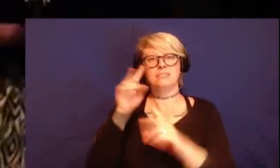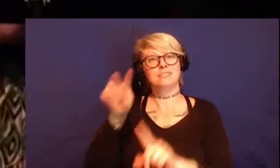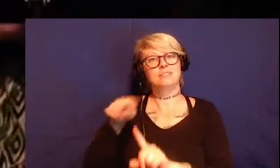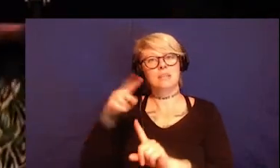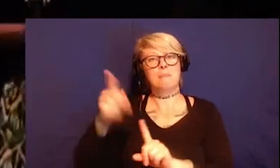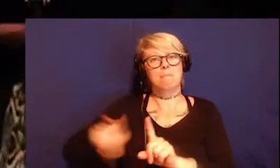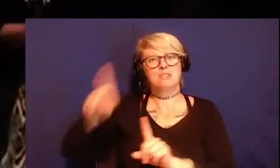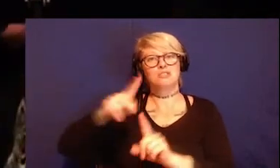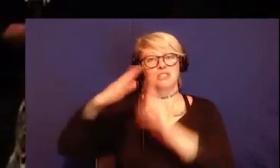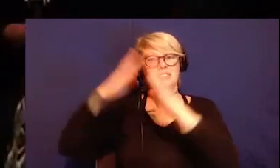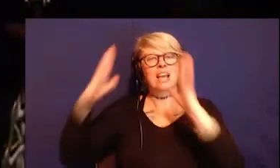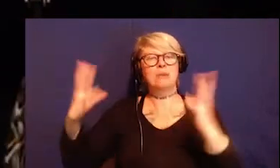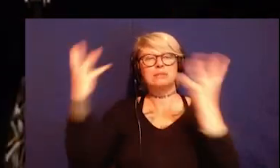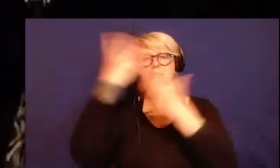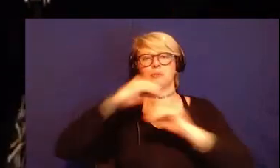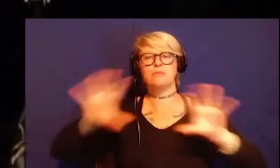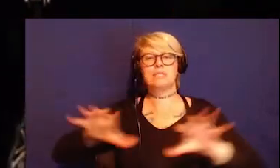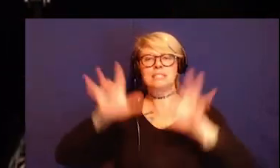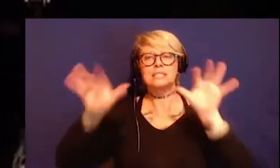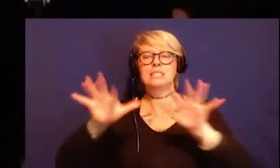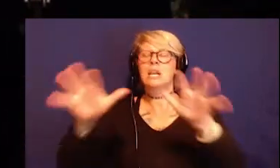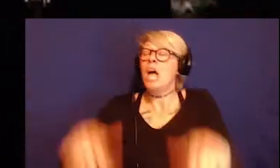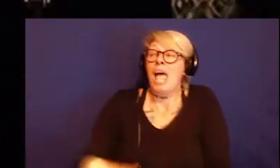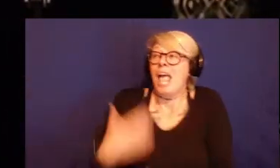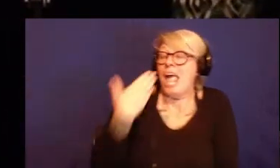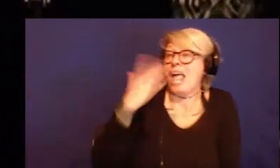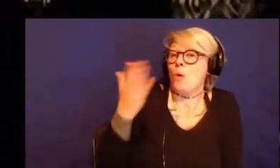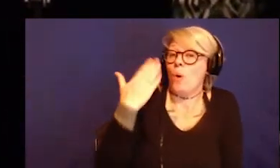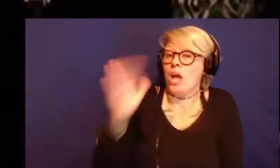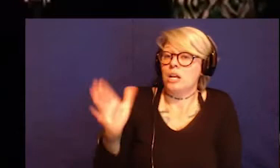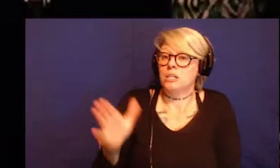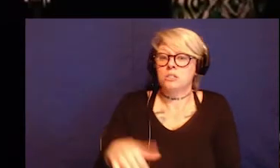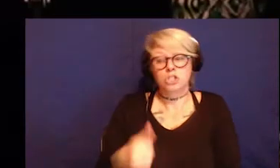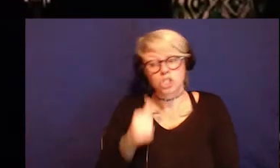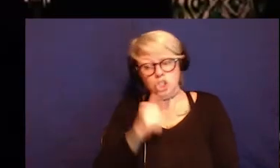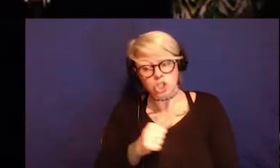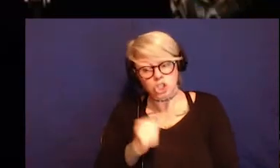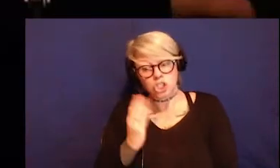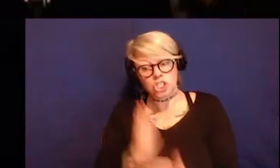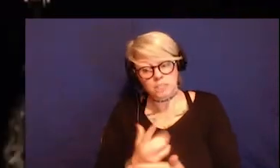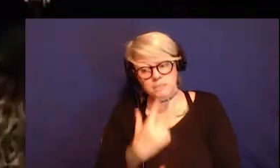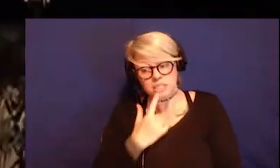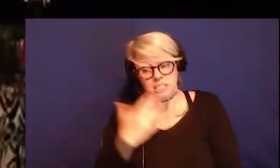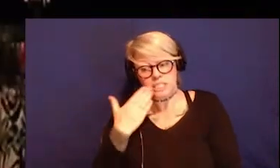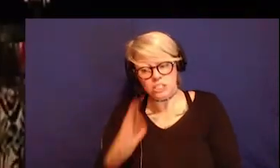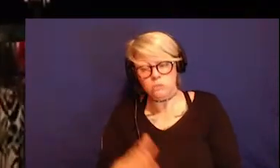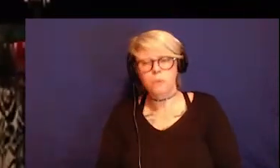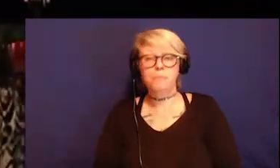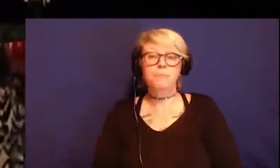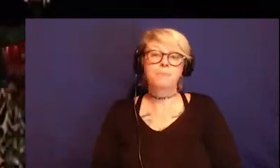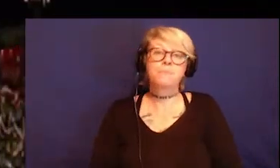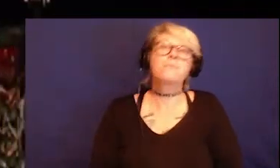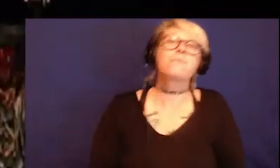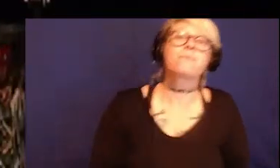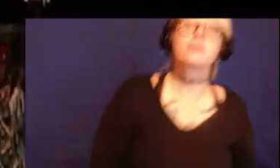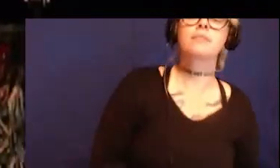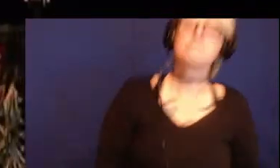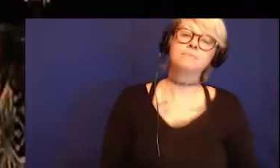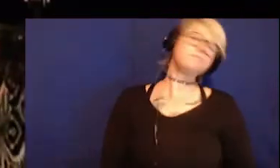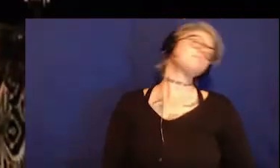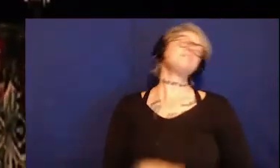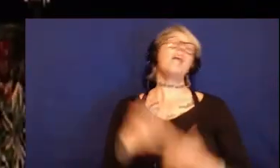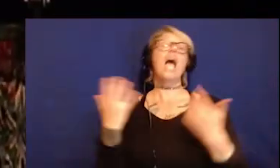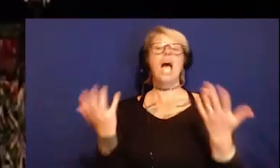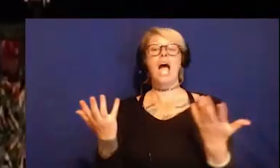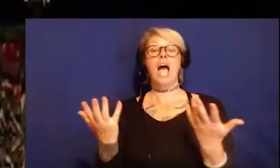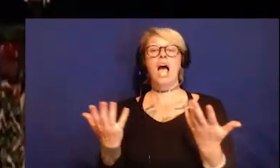Pinterest. I don't know. Girl, stop saying I don't know. Look,